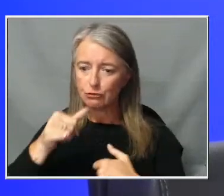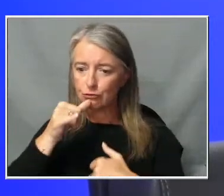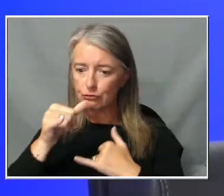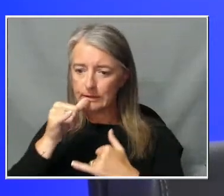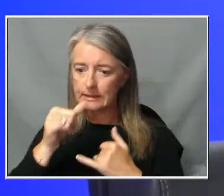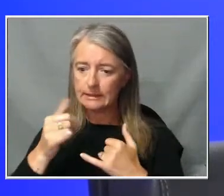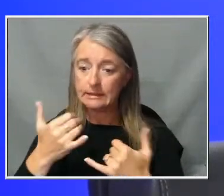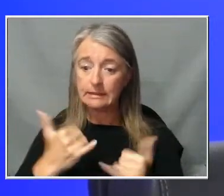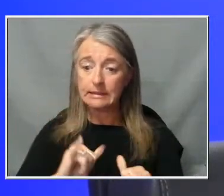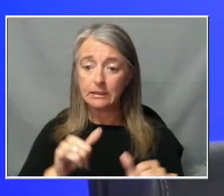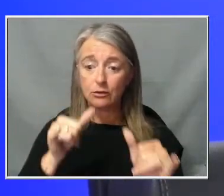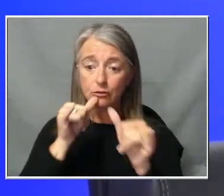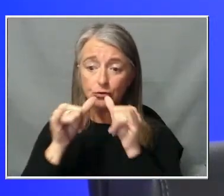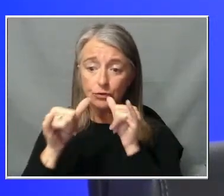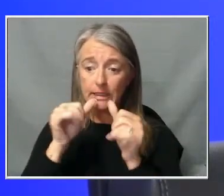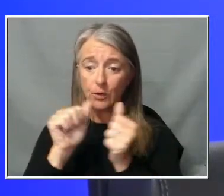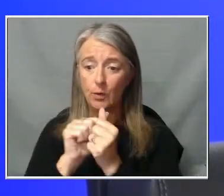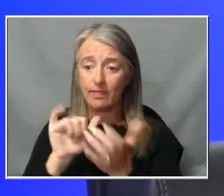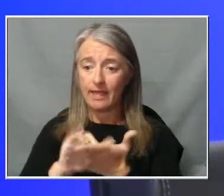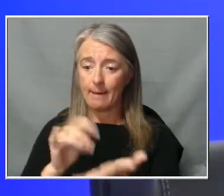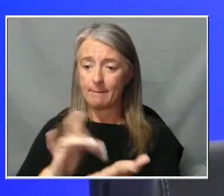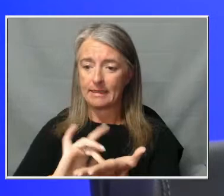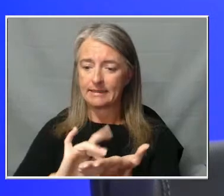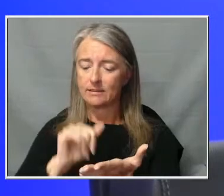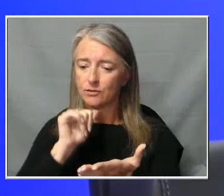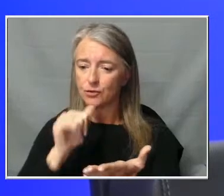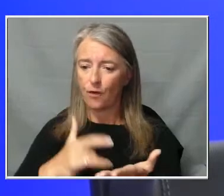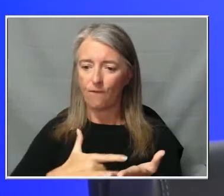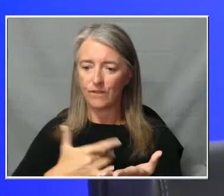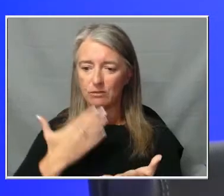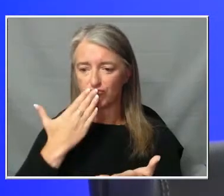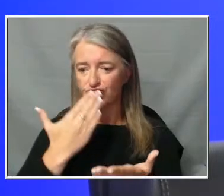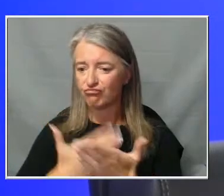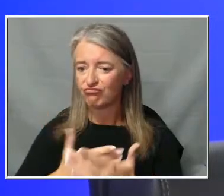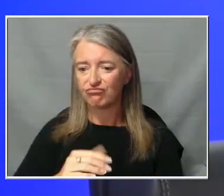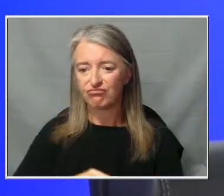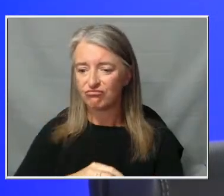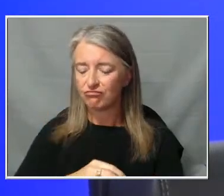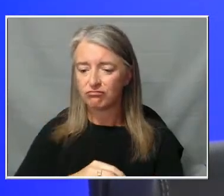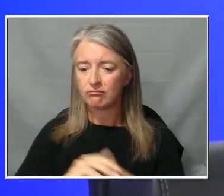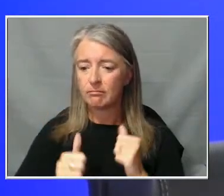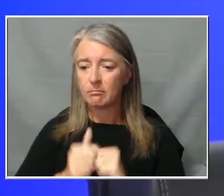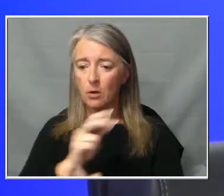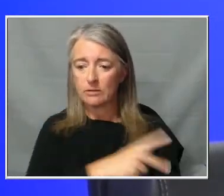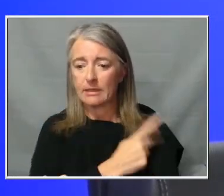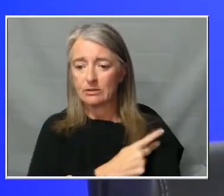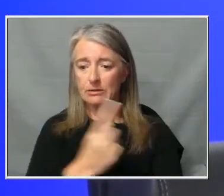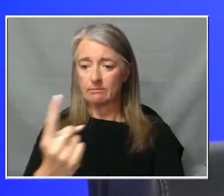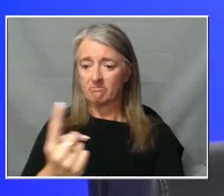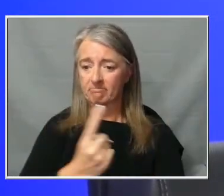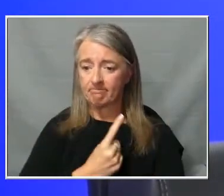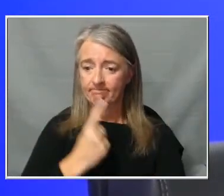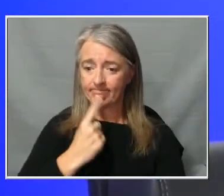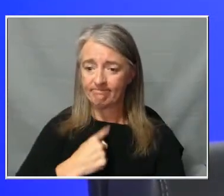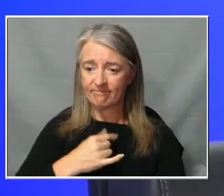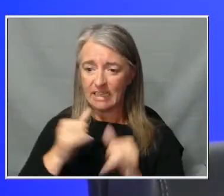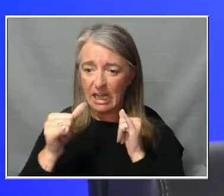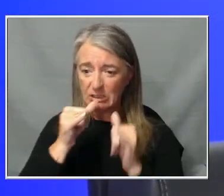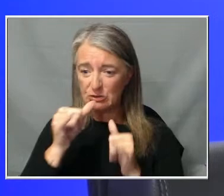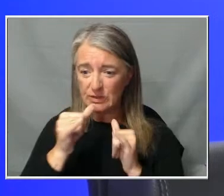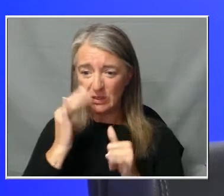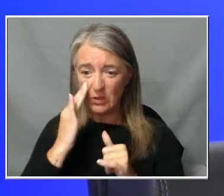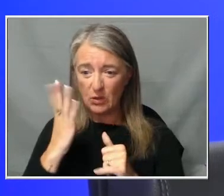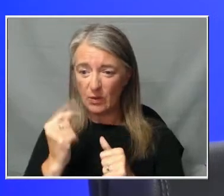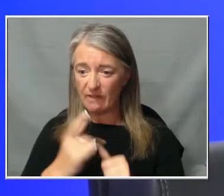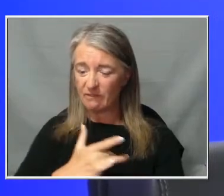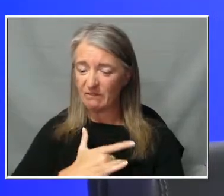drink on top of it, but they won't feel as good. And most of our patients come and tell us, I drink, but you know what, it didn't feel as